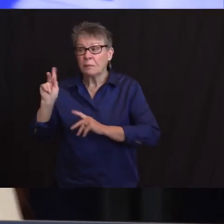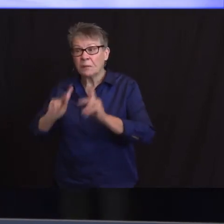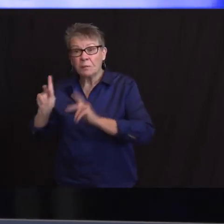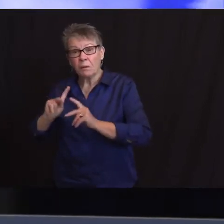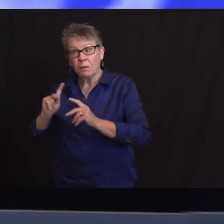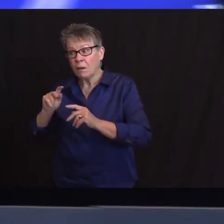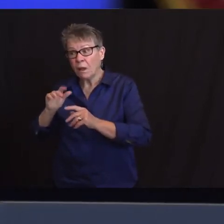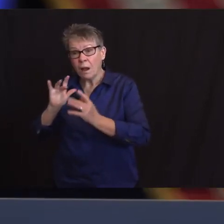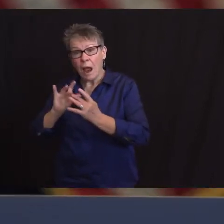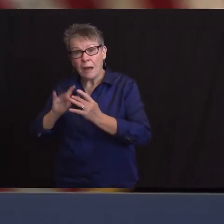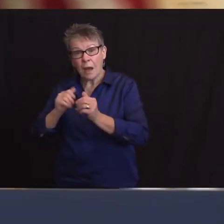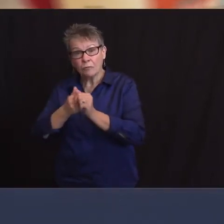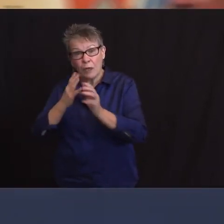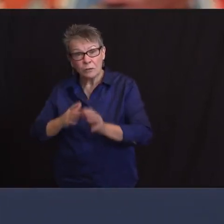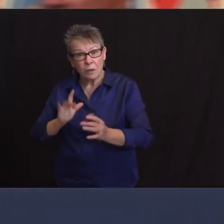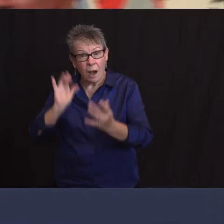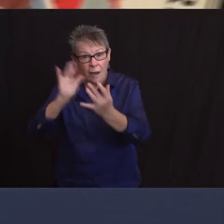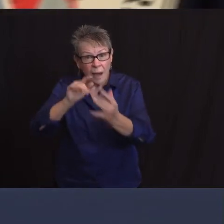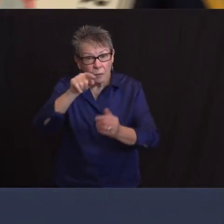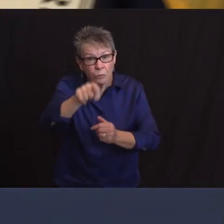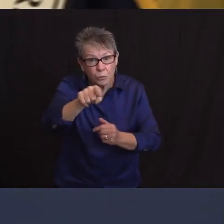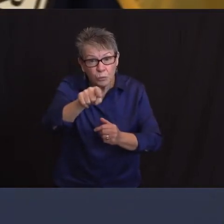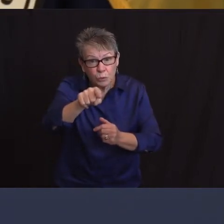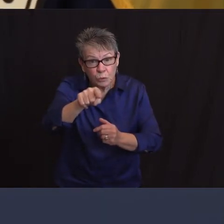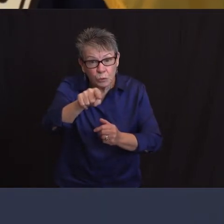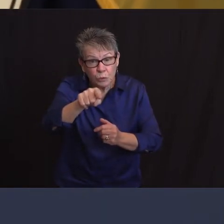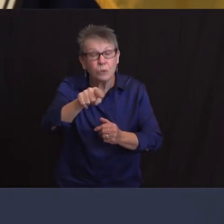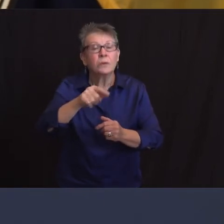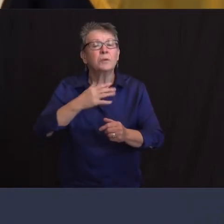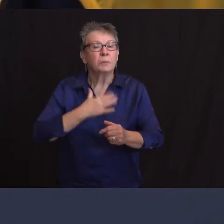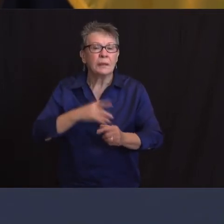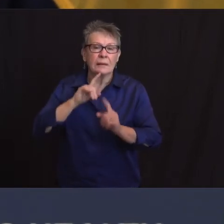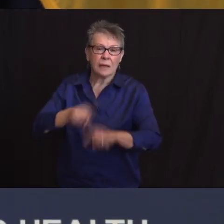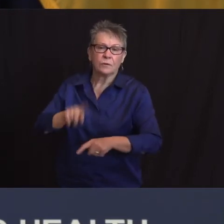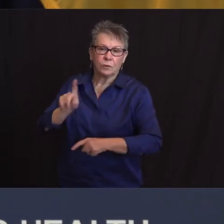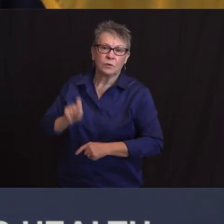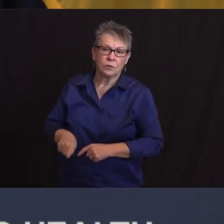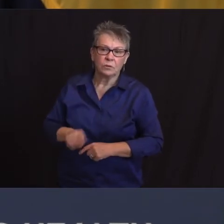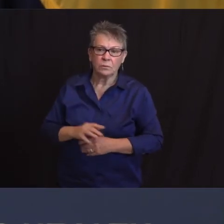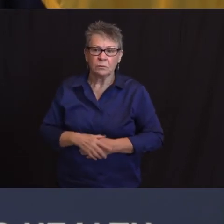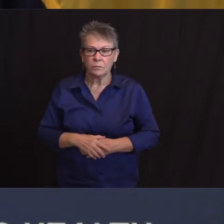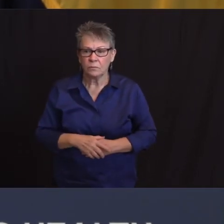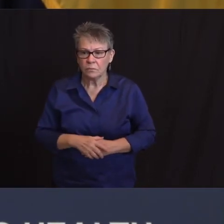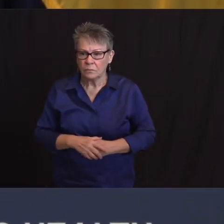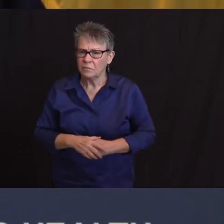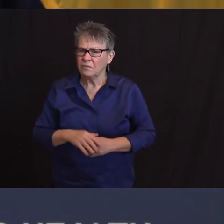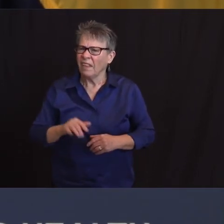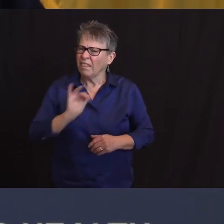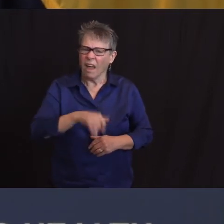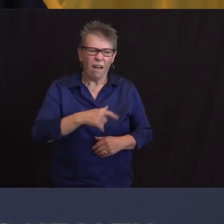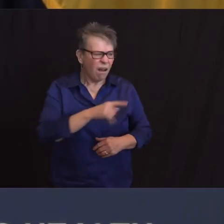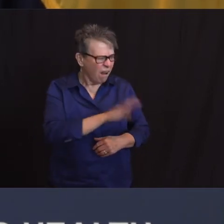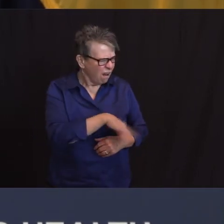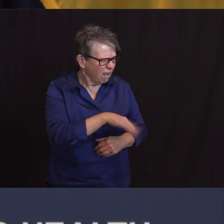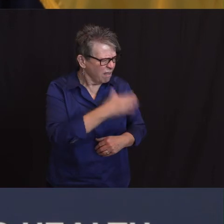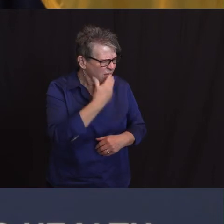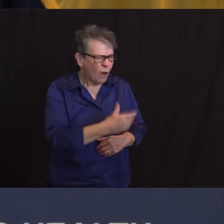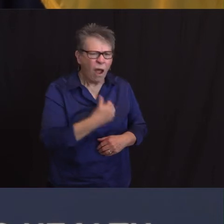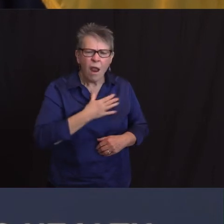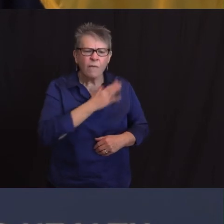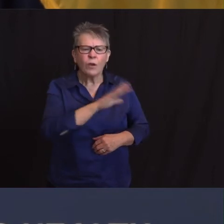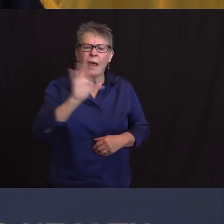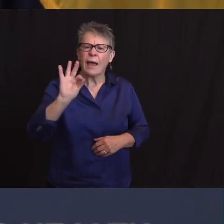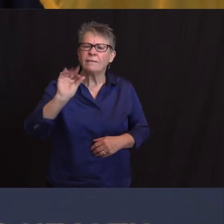Judy, thank you for everything, including, I love the frequently asked questions review. Is this statement true to you and